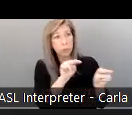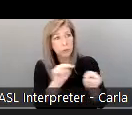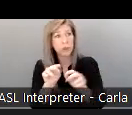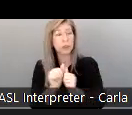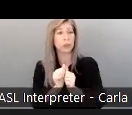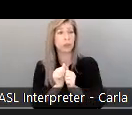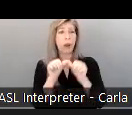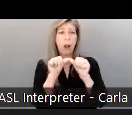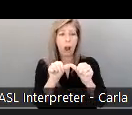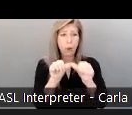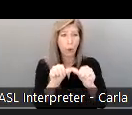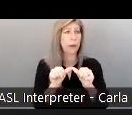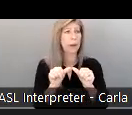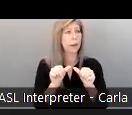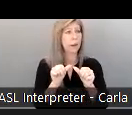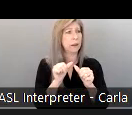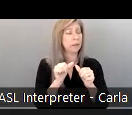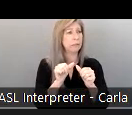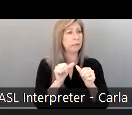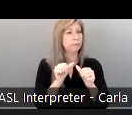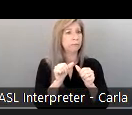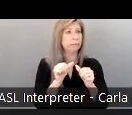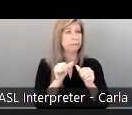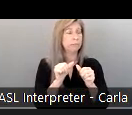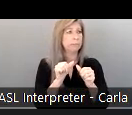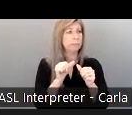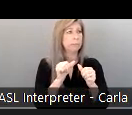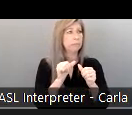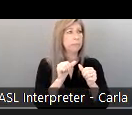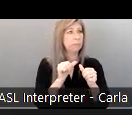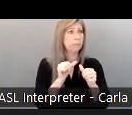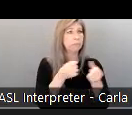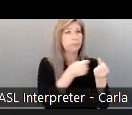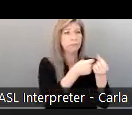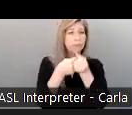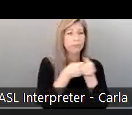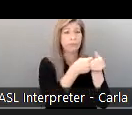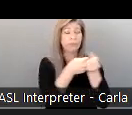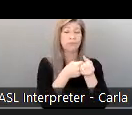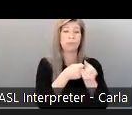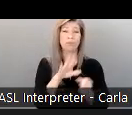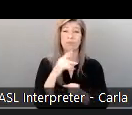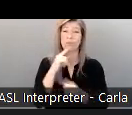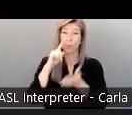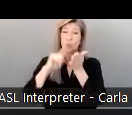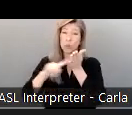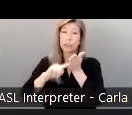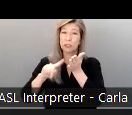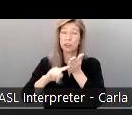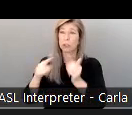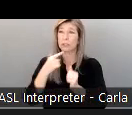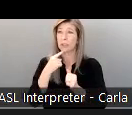There's a lot of research that shows one of the mitigating factors of vicarious trauma are